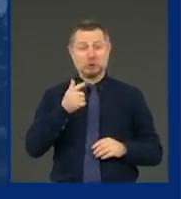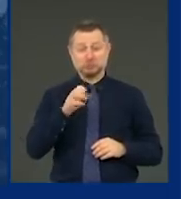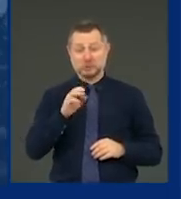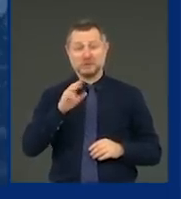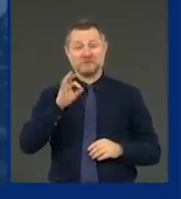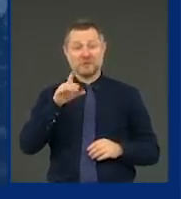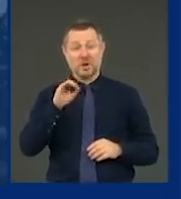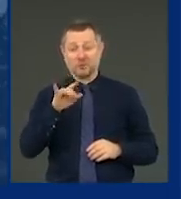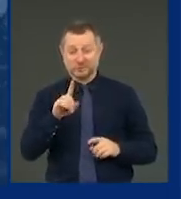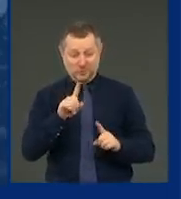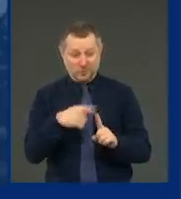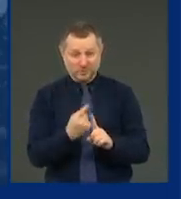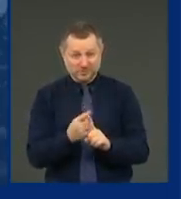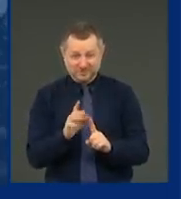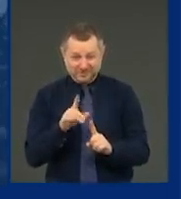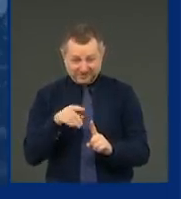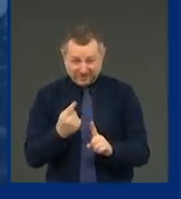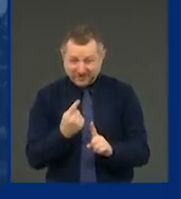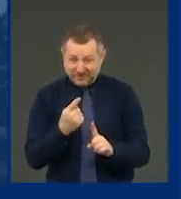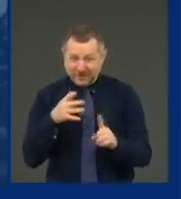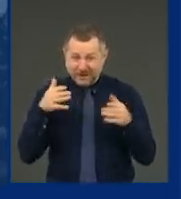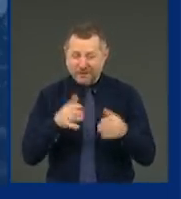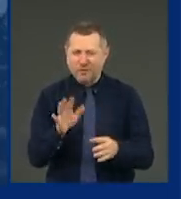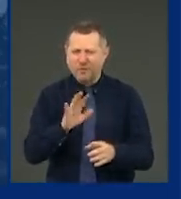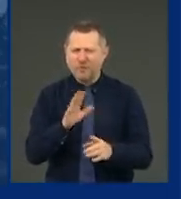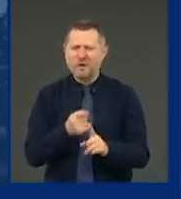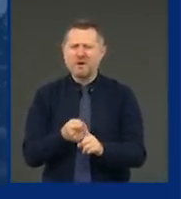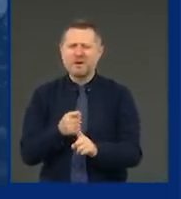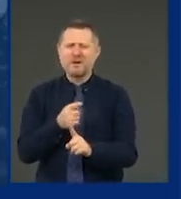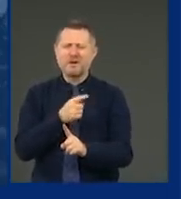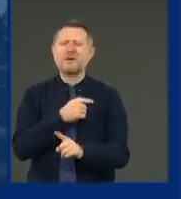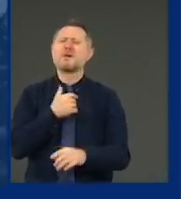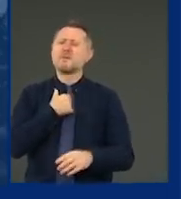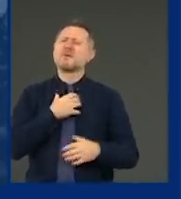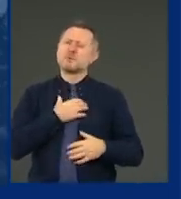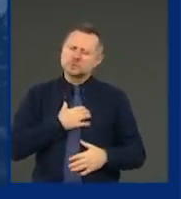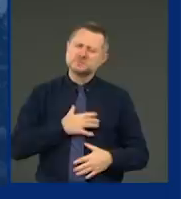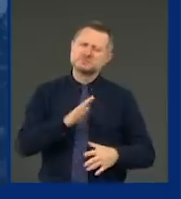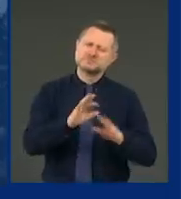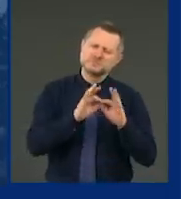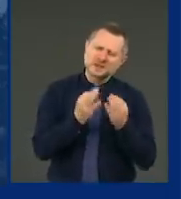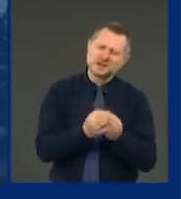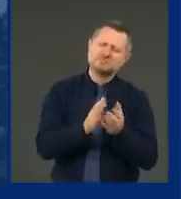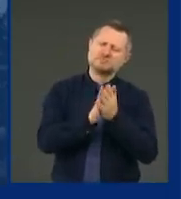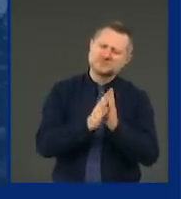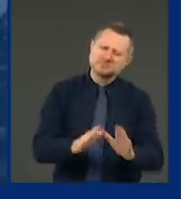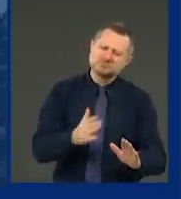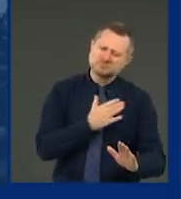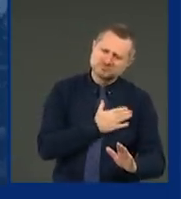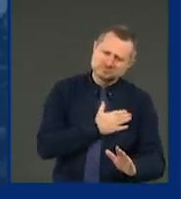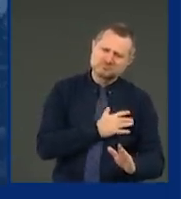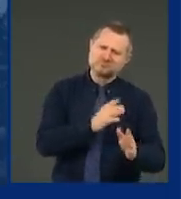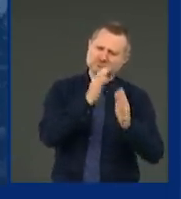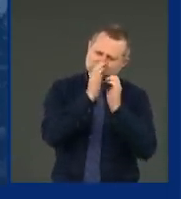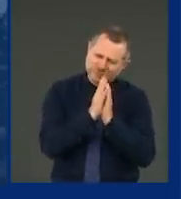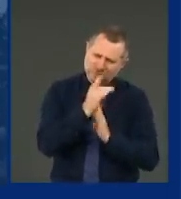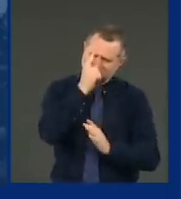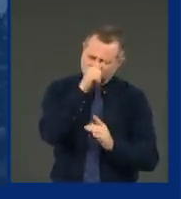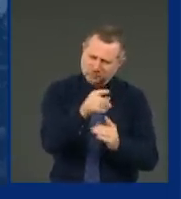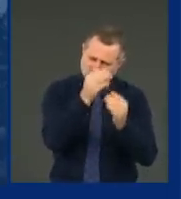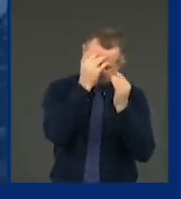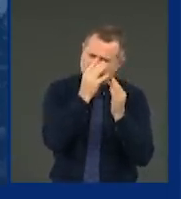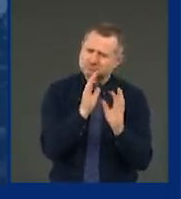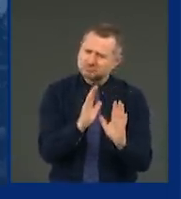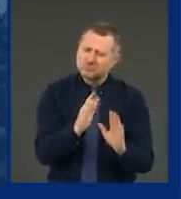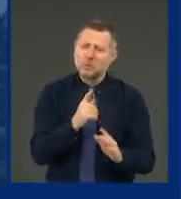we wish his family peace, and they're in our thoughts and prayers. But we tend to look at these situations